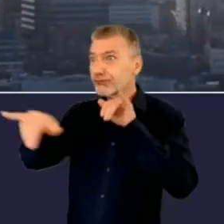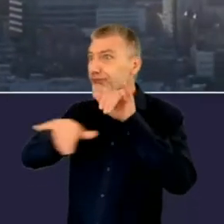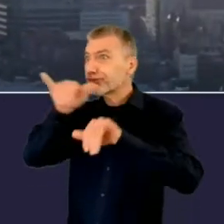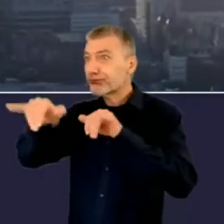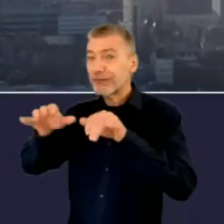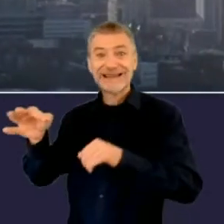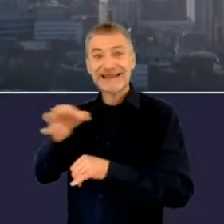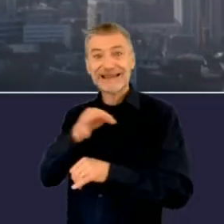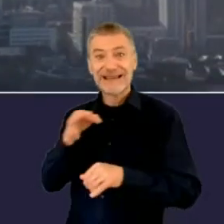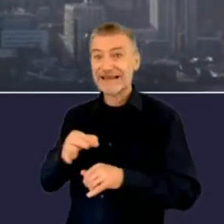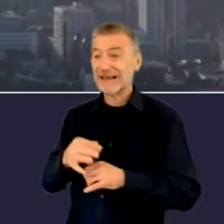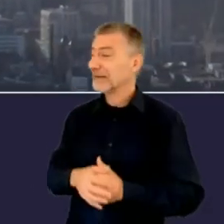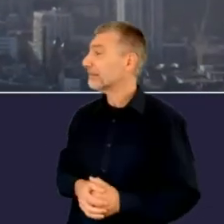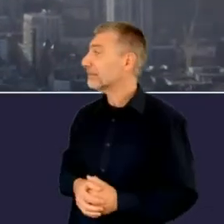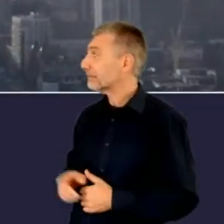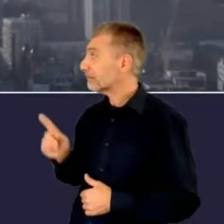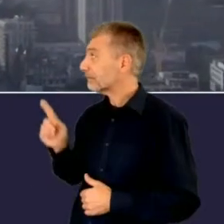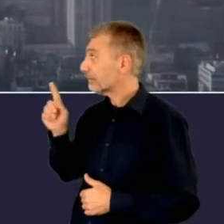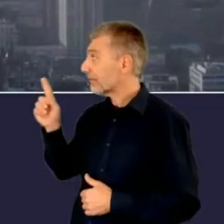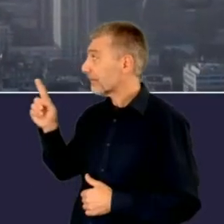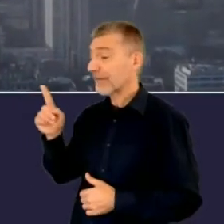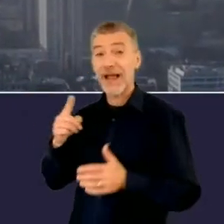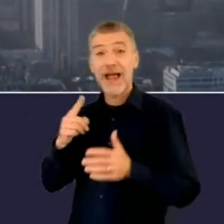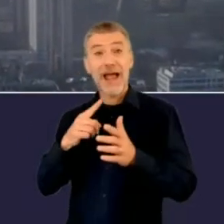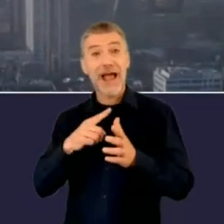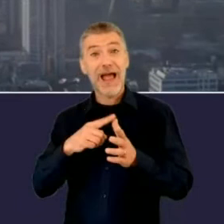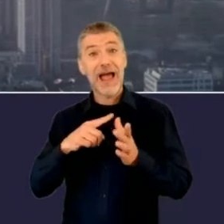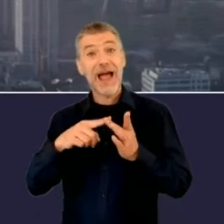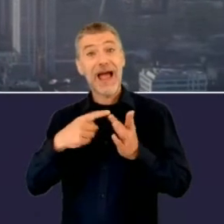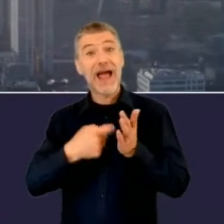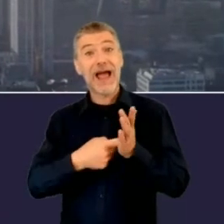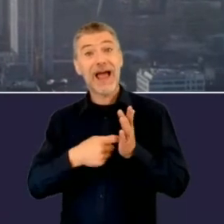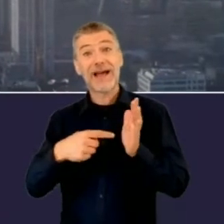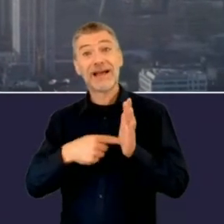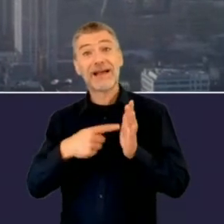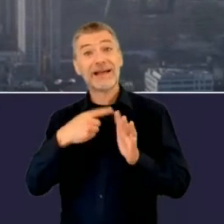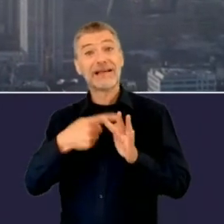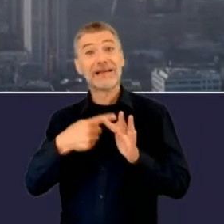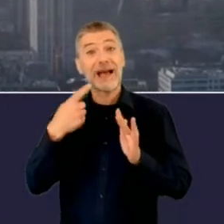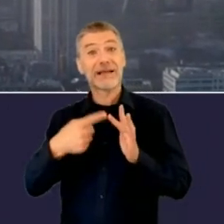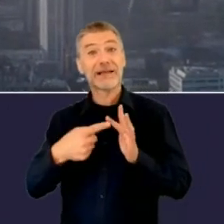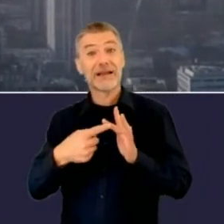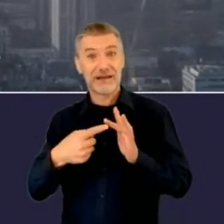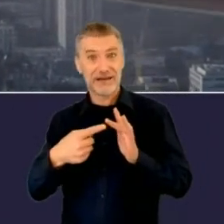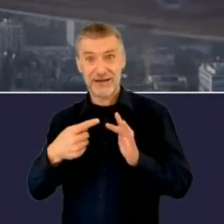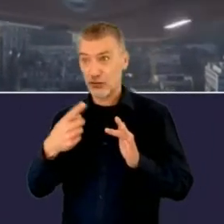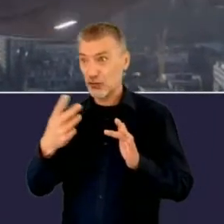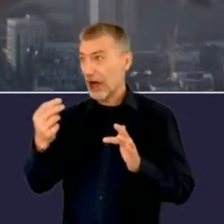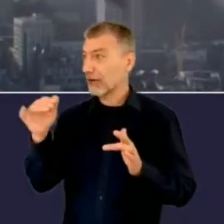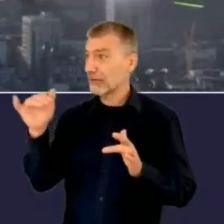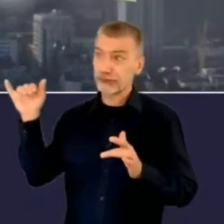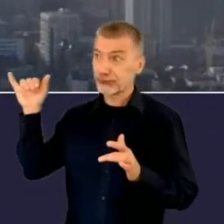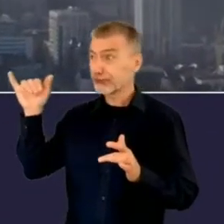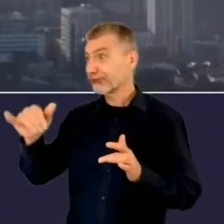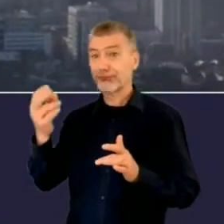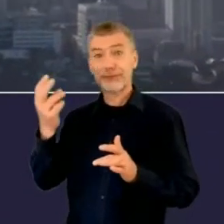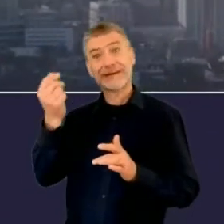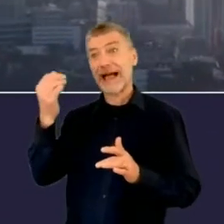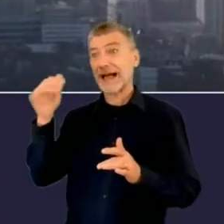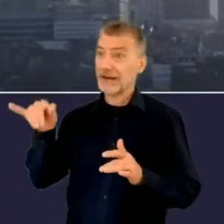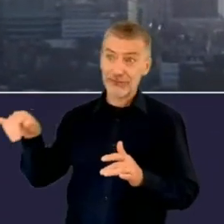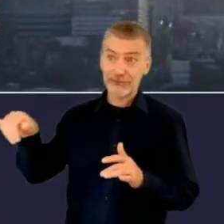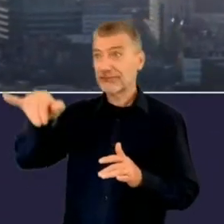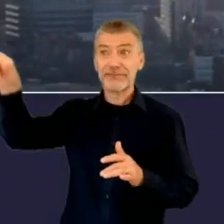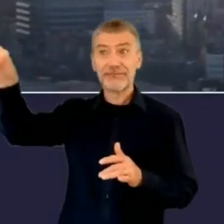is air taxis. This is a great new way for us to move around rather than sort of